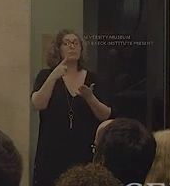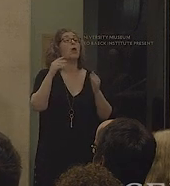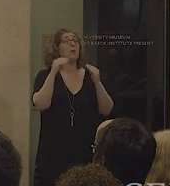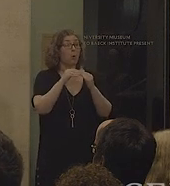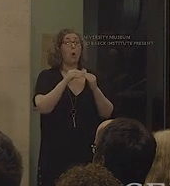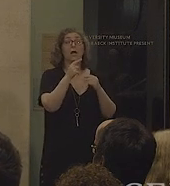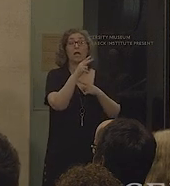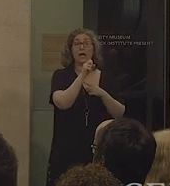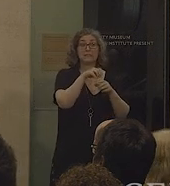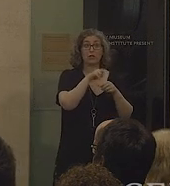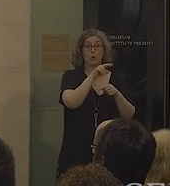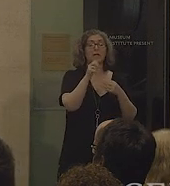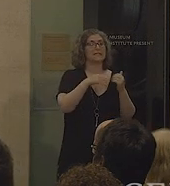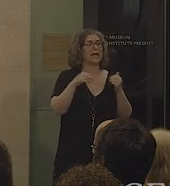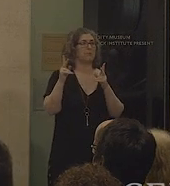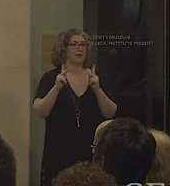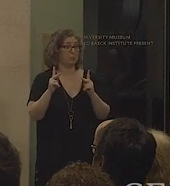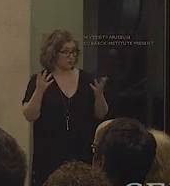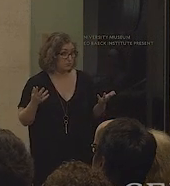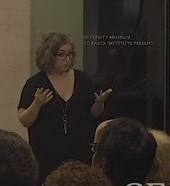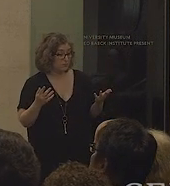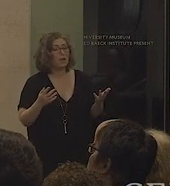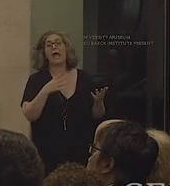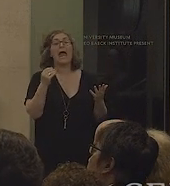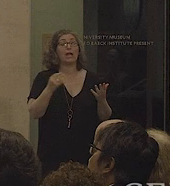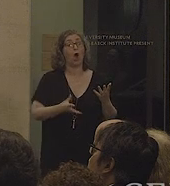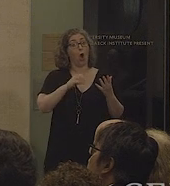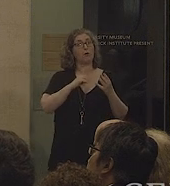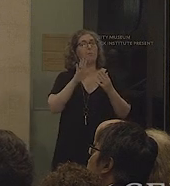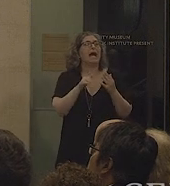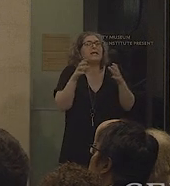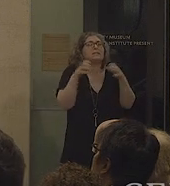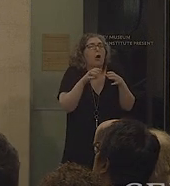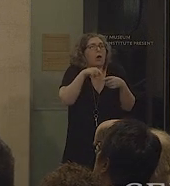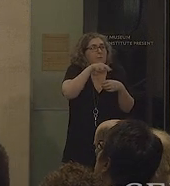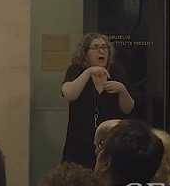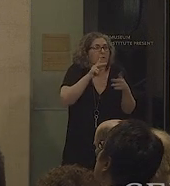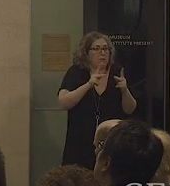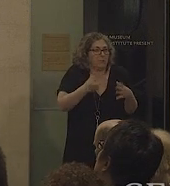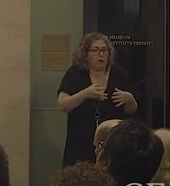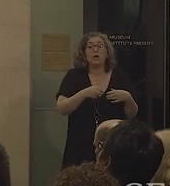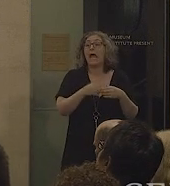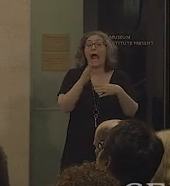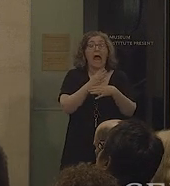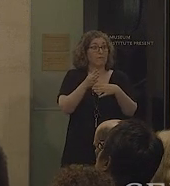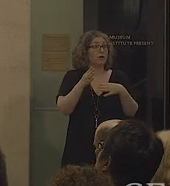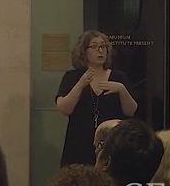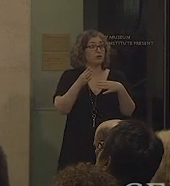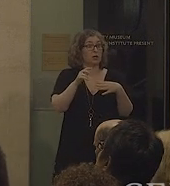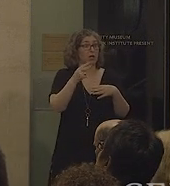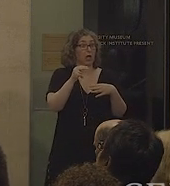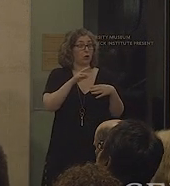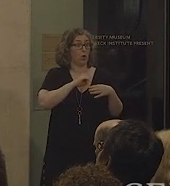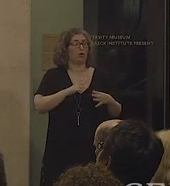are people. And owned by not a very large percentage of people. Right. The majority. But I think the average gun owner has 6 to 8.